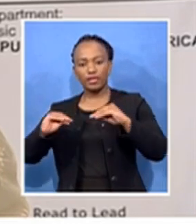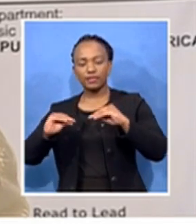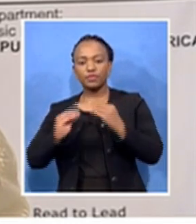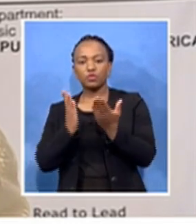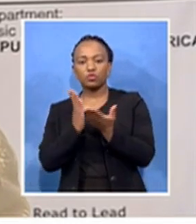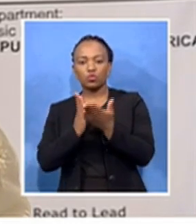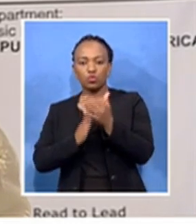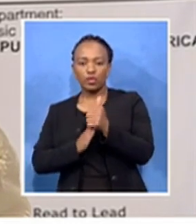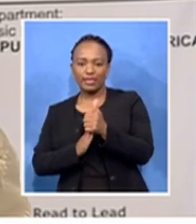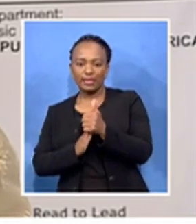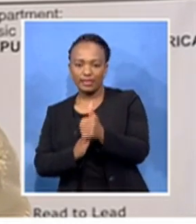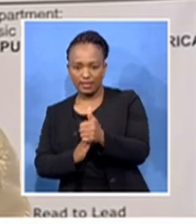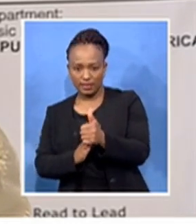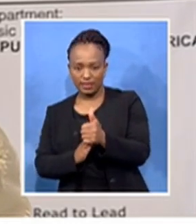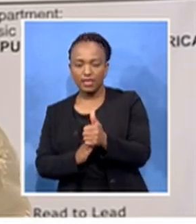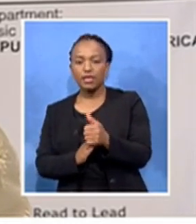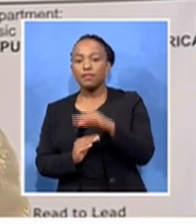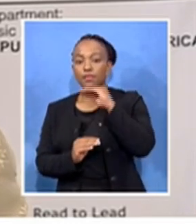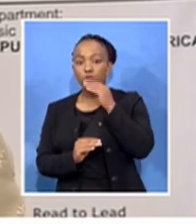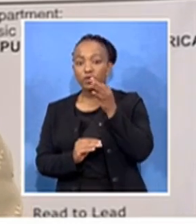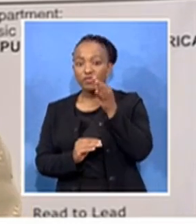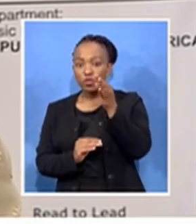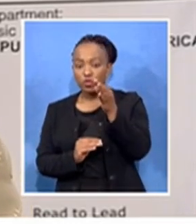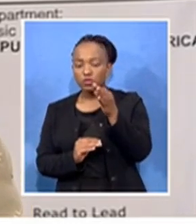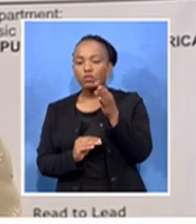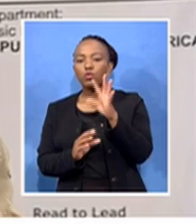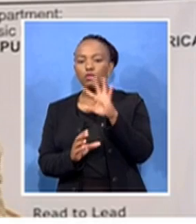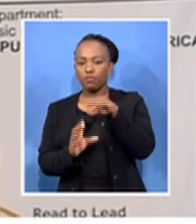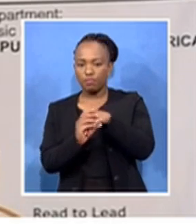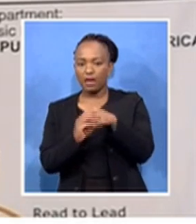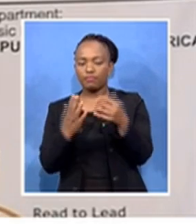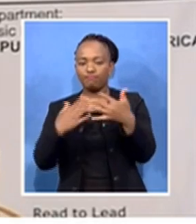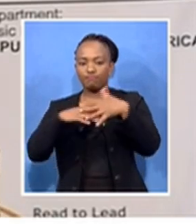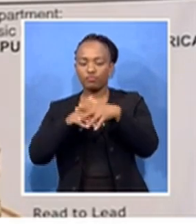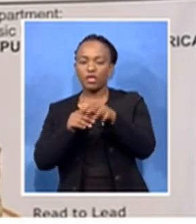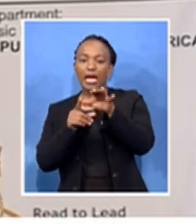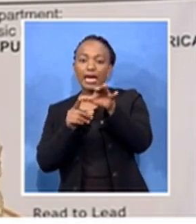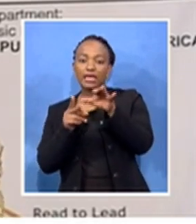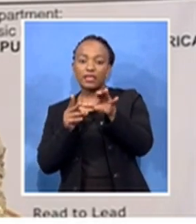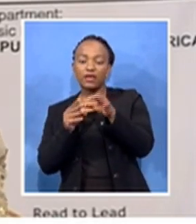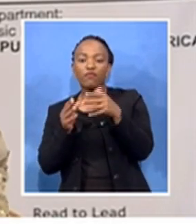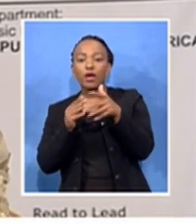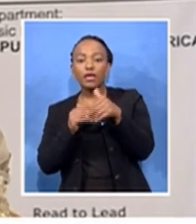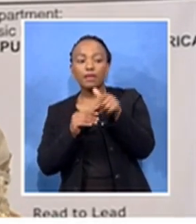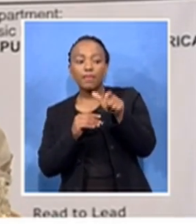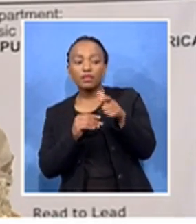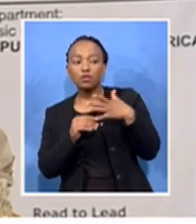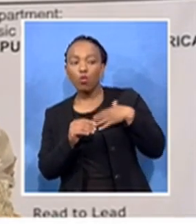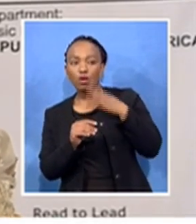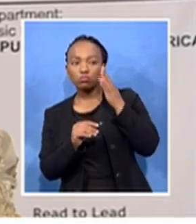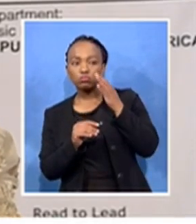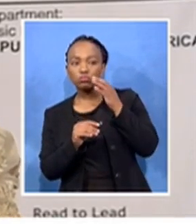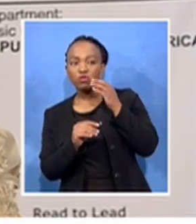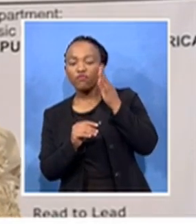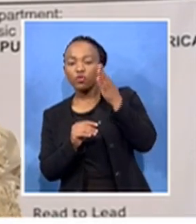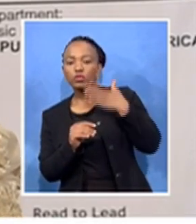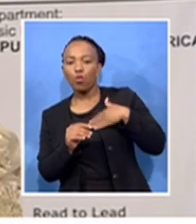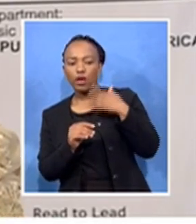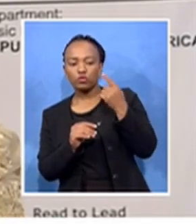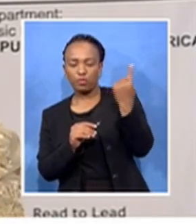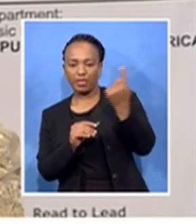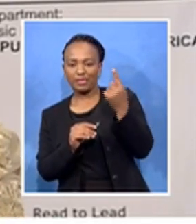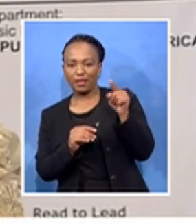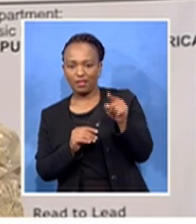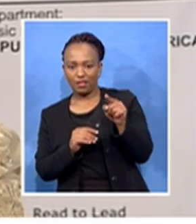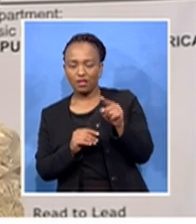will form part of the criteria for anybody aspiring to be a principal. We are encouraged that women teachers are taking up